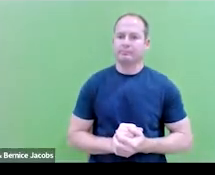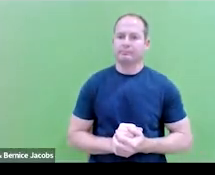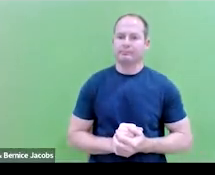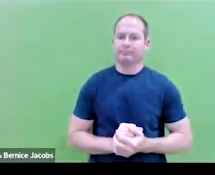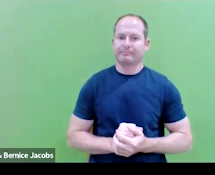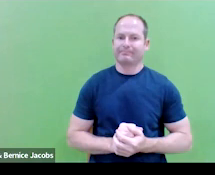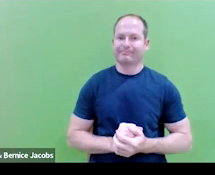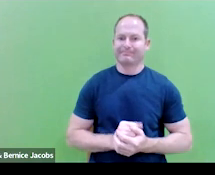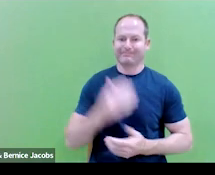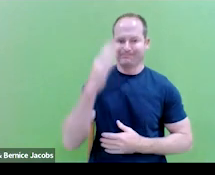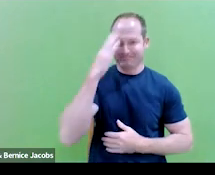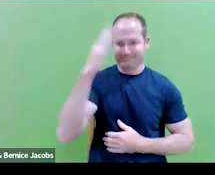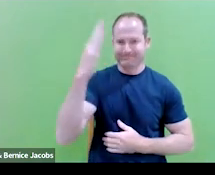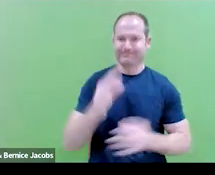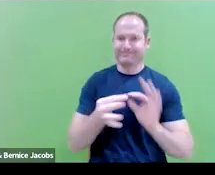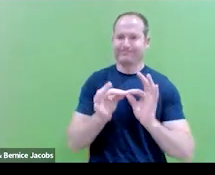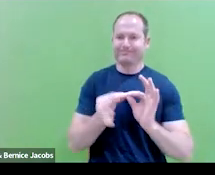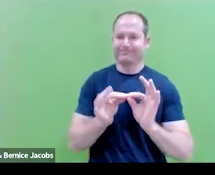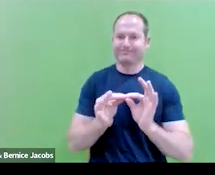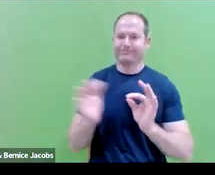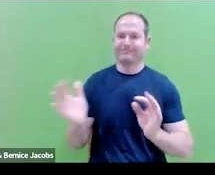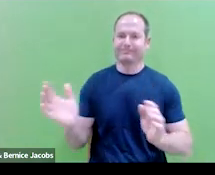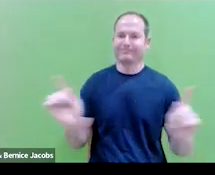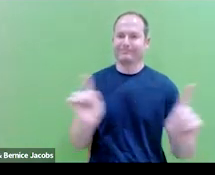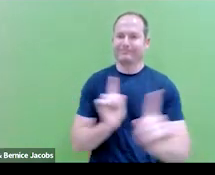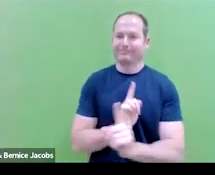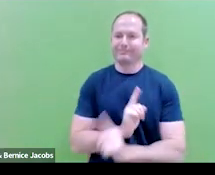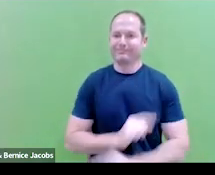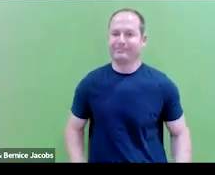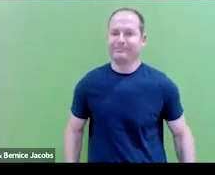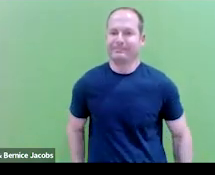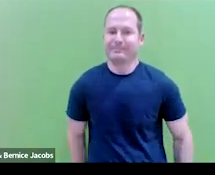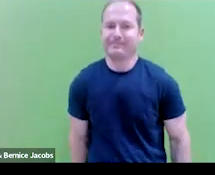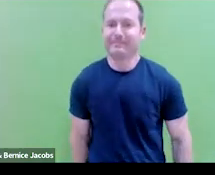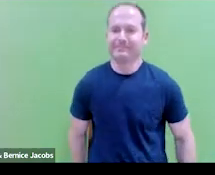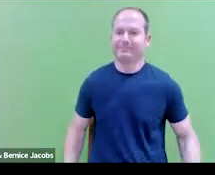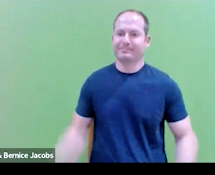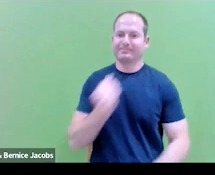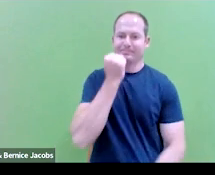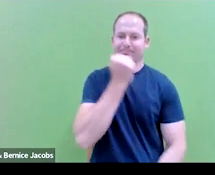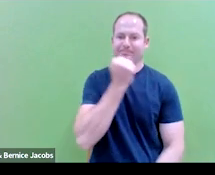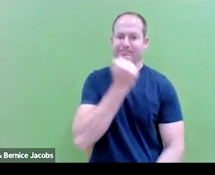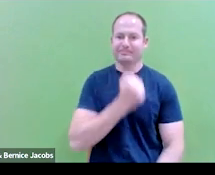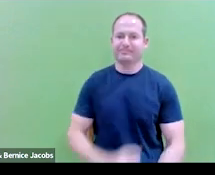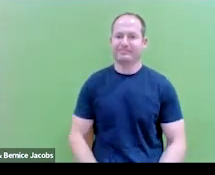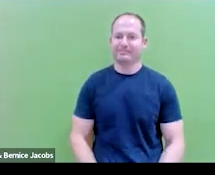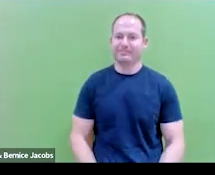Yay, hi Pete. And okay, I'm so sorry. I'm so sorry. I didn't thank